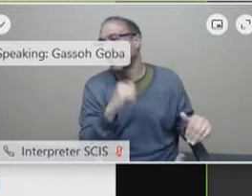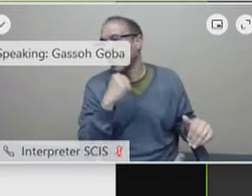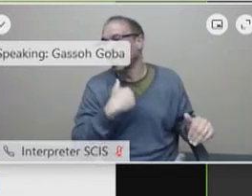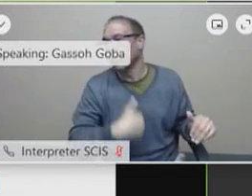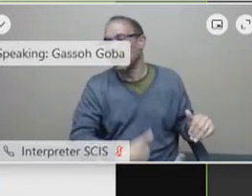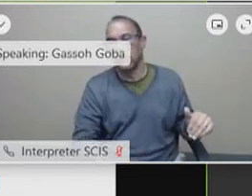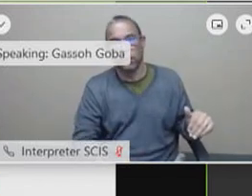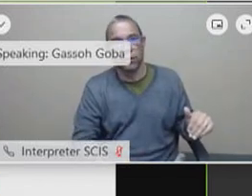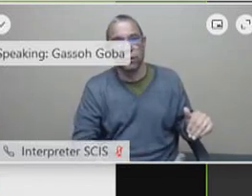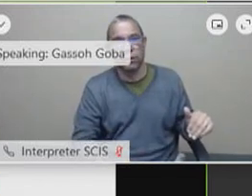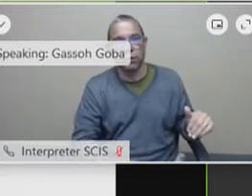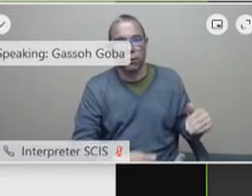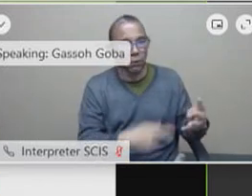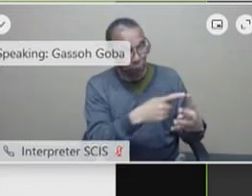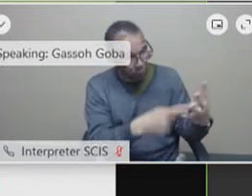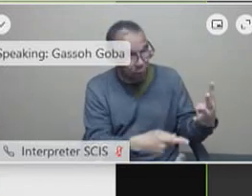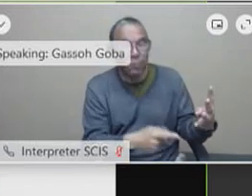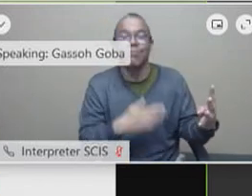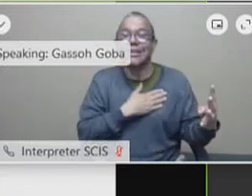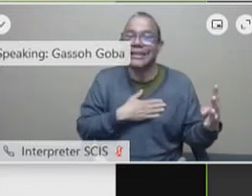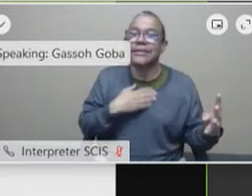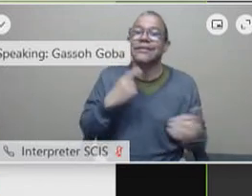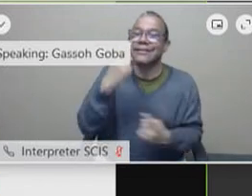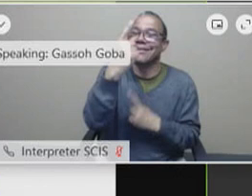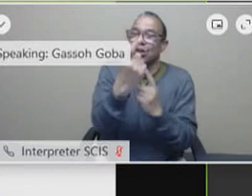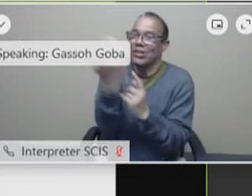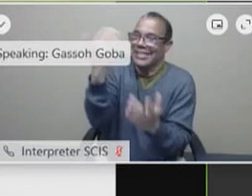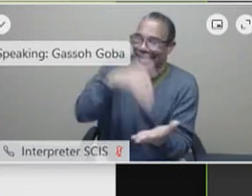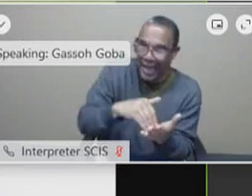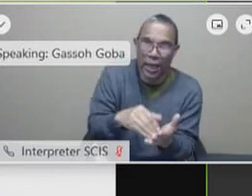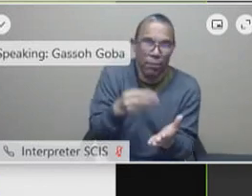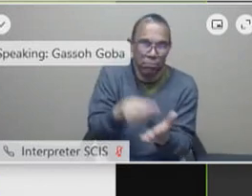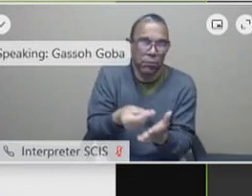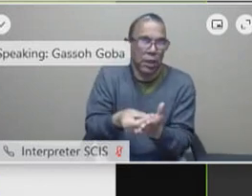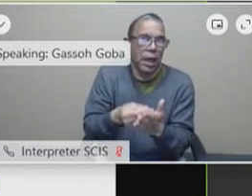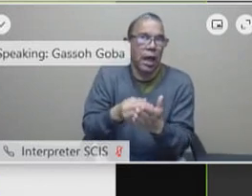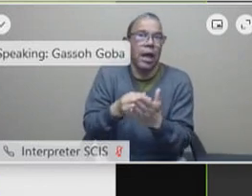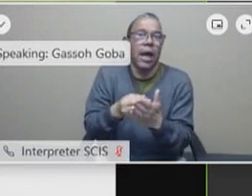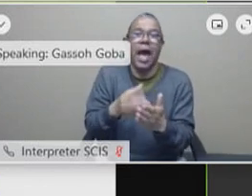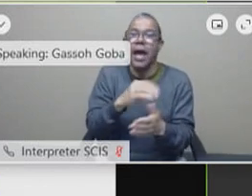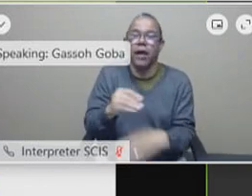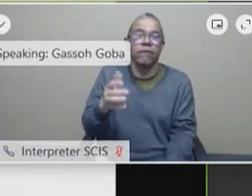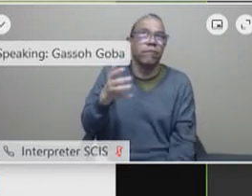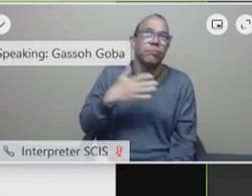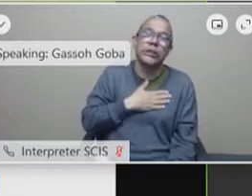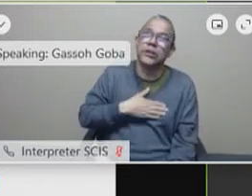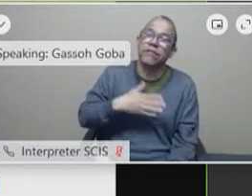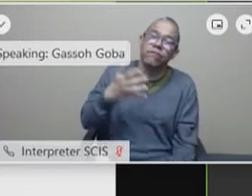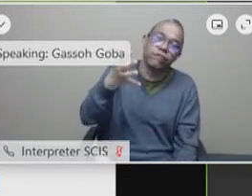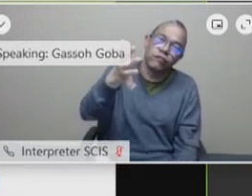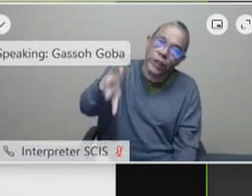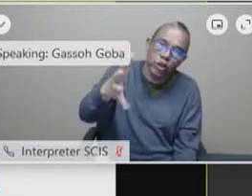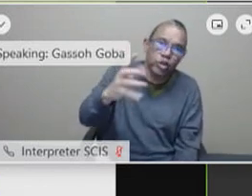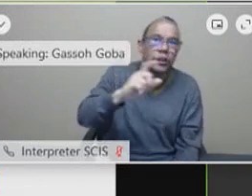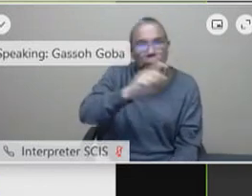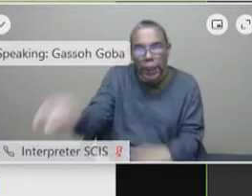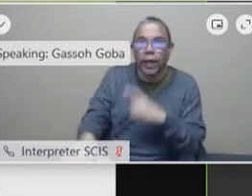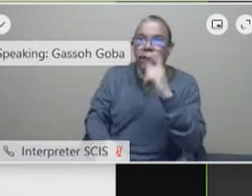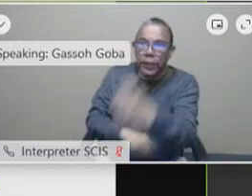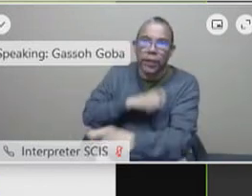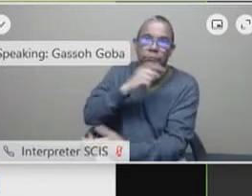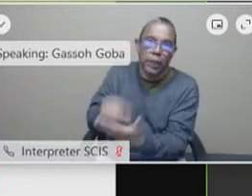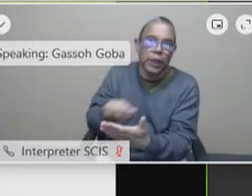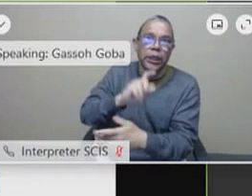you to reconsider how you allocate these funds and stop, for the love of God, giving so much money to a police